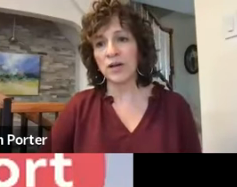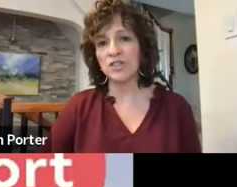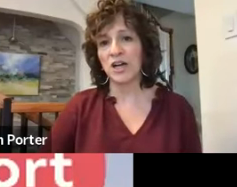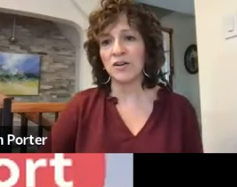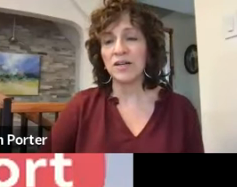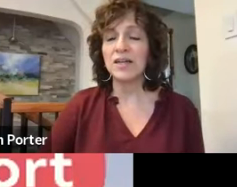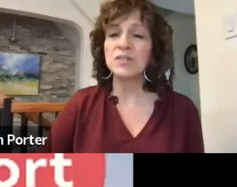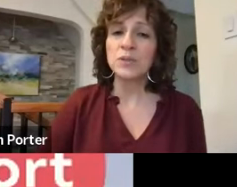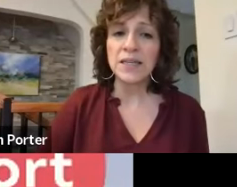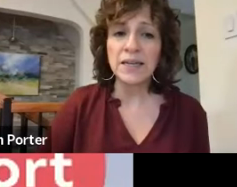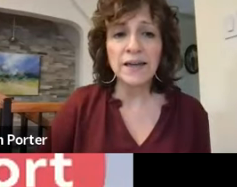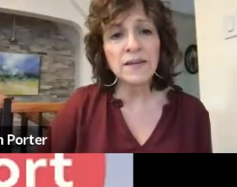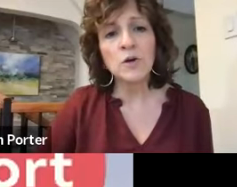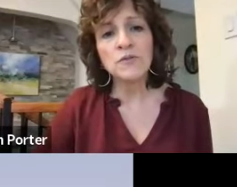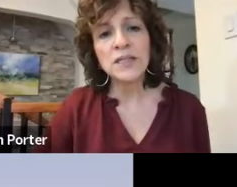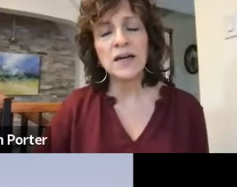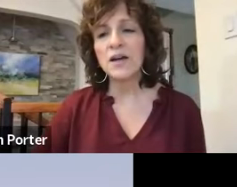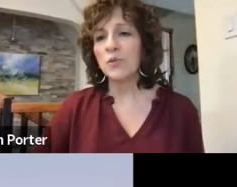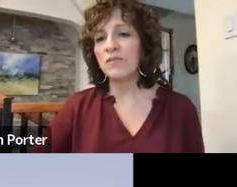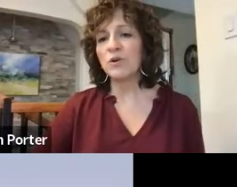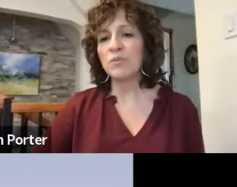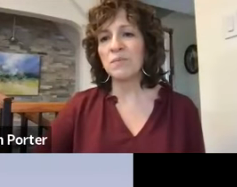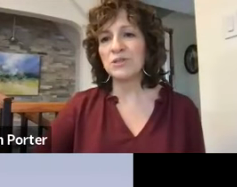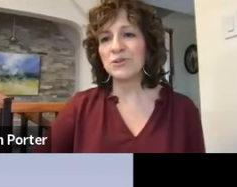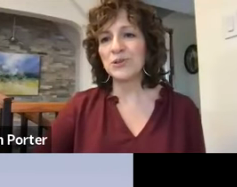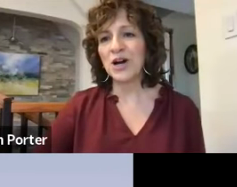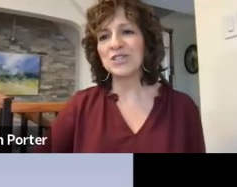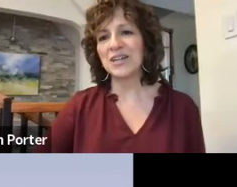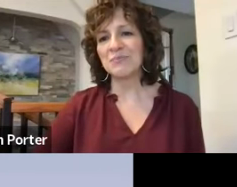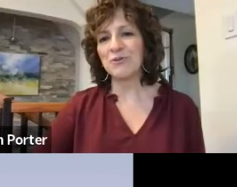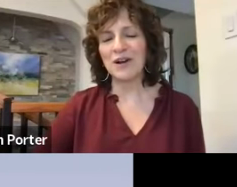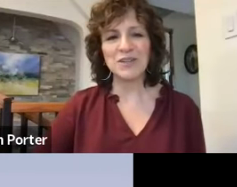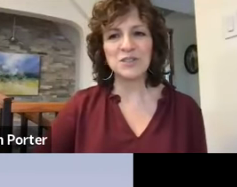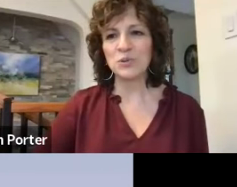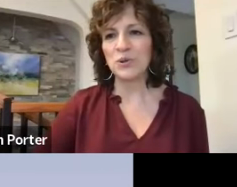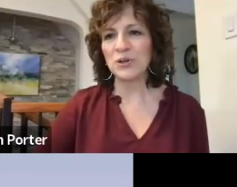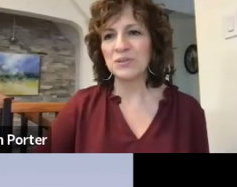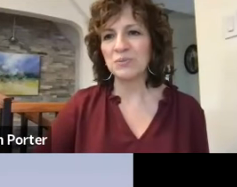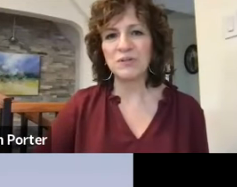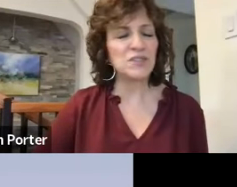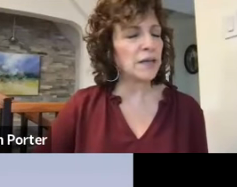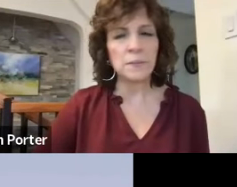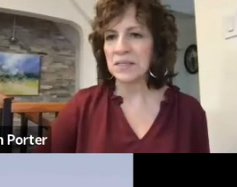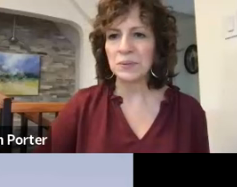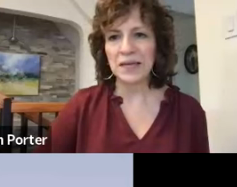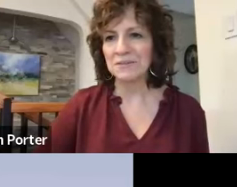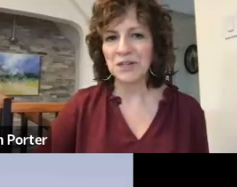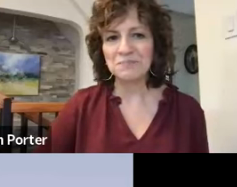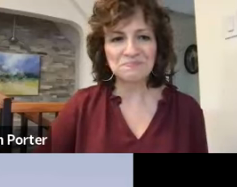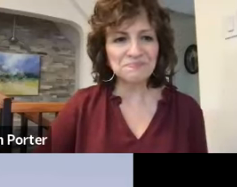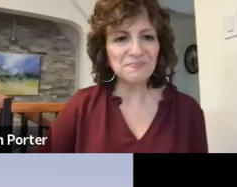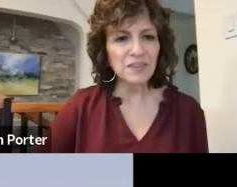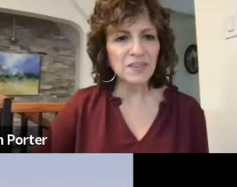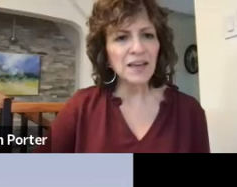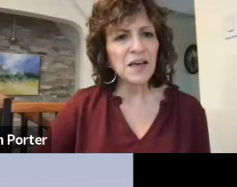scaffolding around the child is really key. And then hopefully we have equipped them to launch and move out into the world, and we've done the best we can,